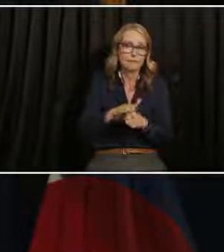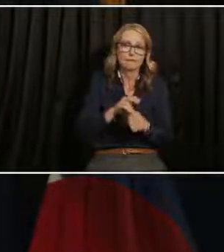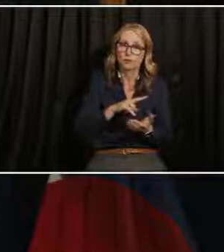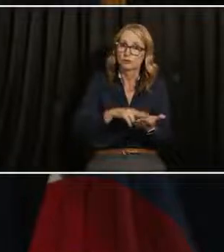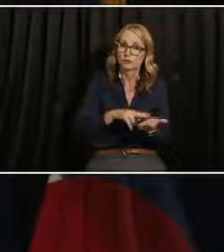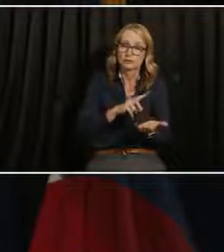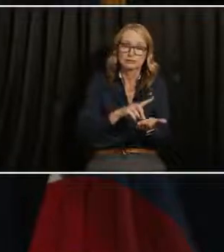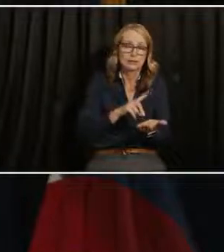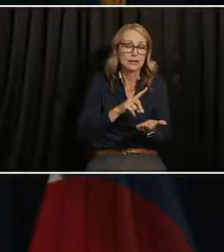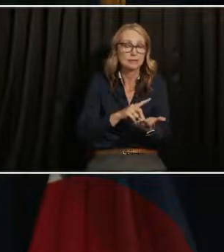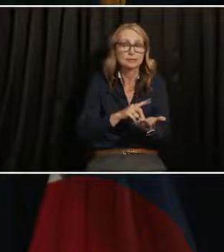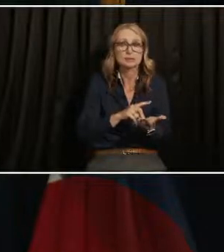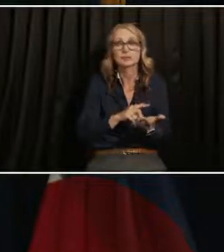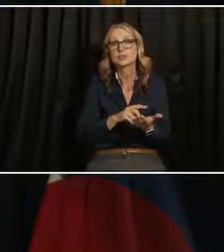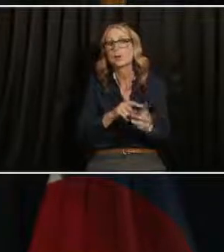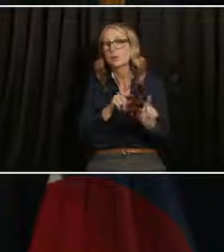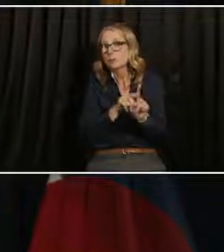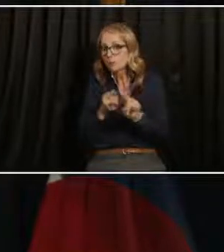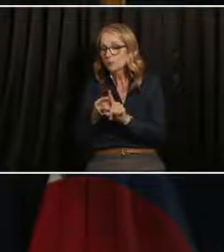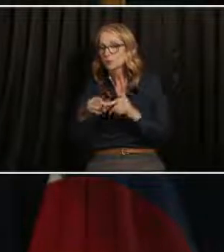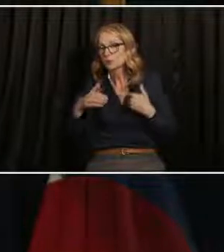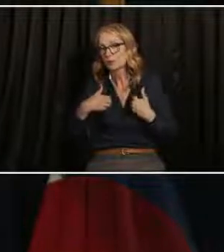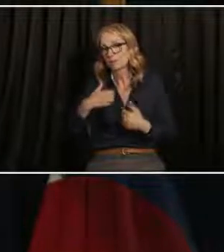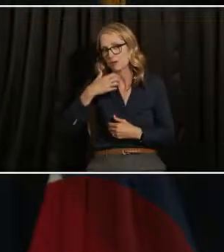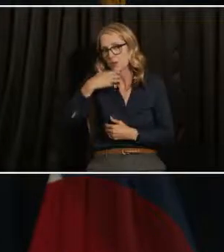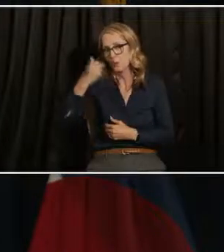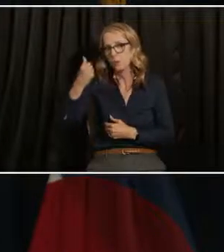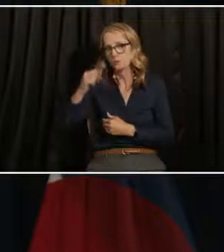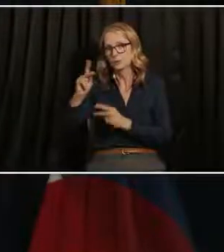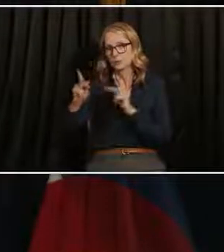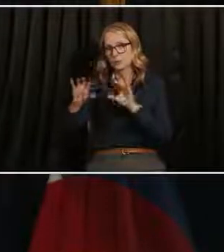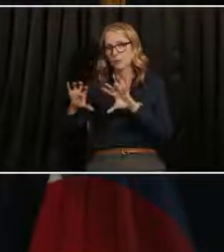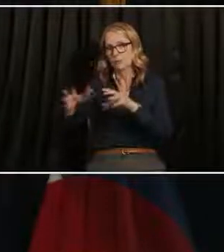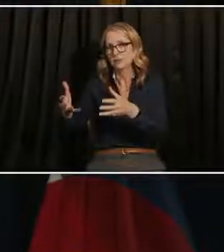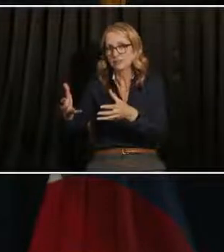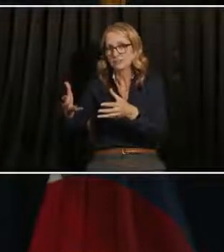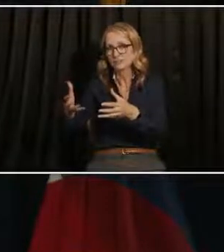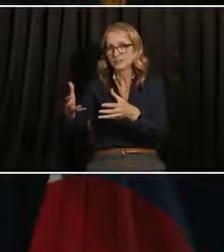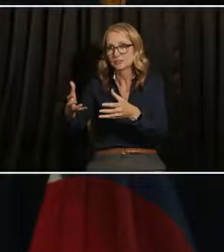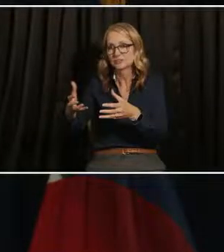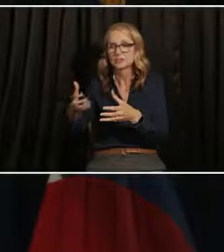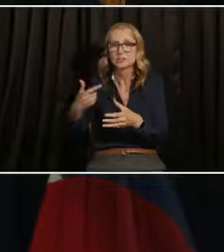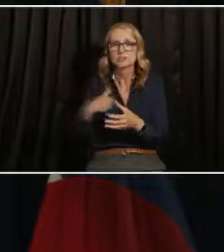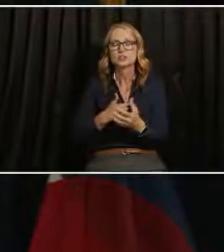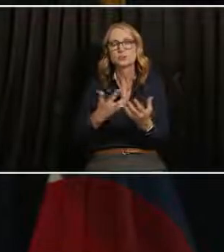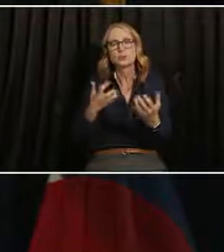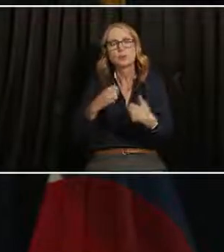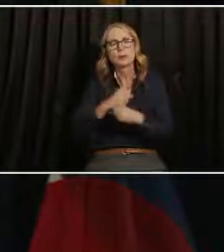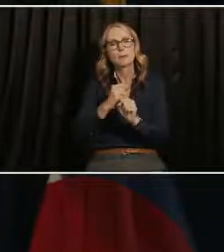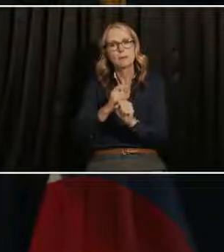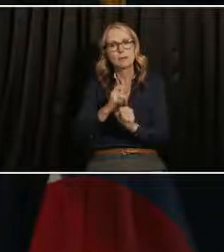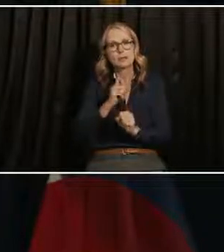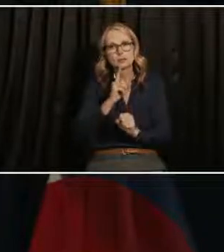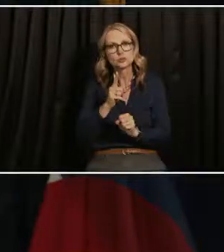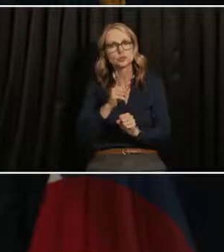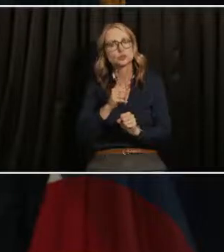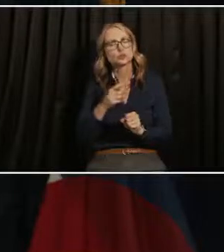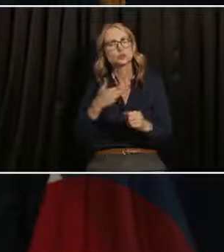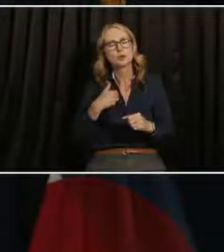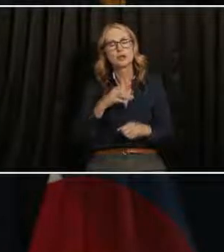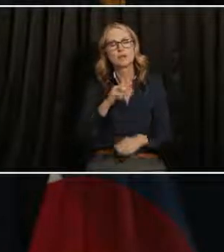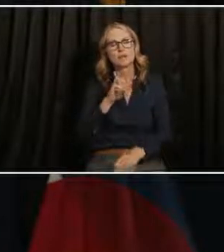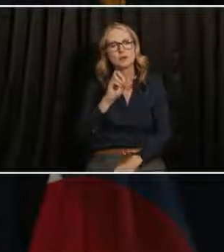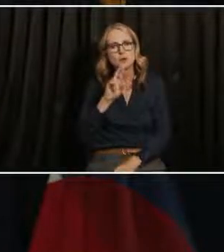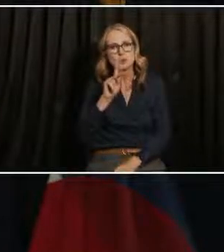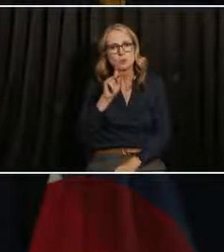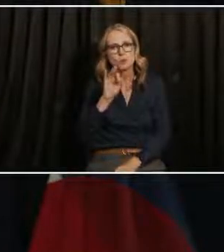of the COVID-19 pandemic. That's why we want to create more pathways through workforce development for people to be able to become nurses, nurse